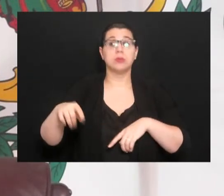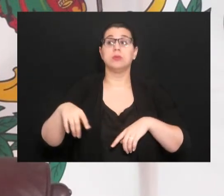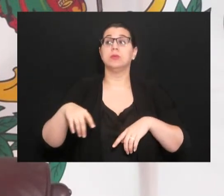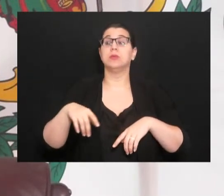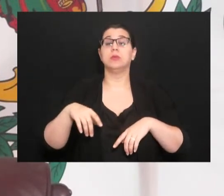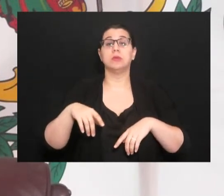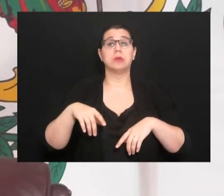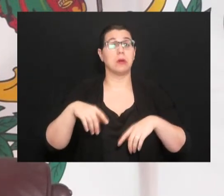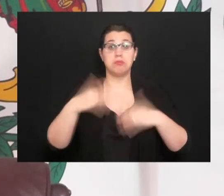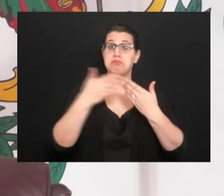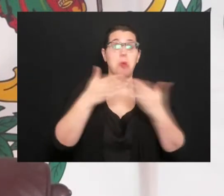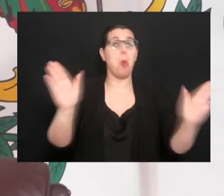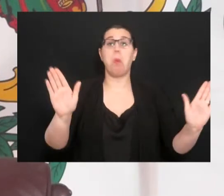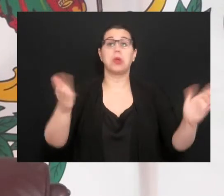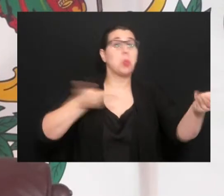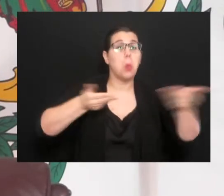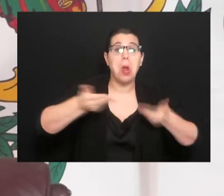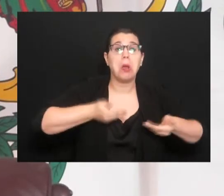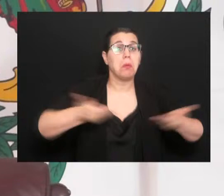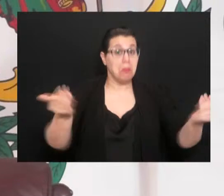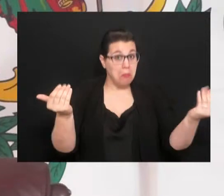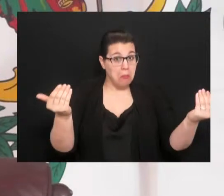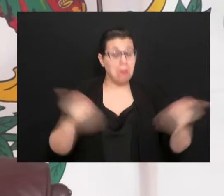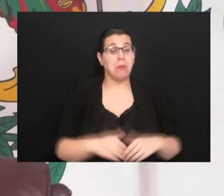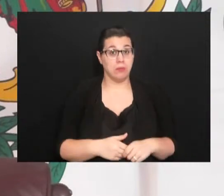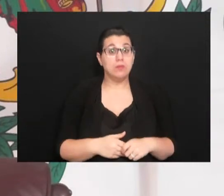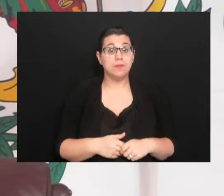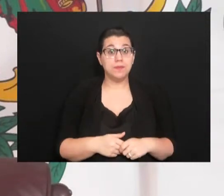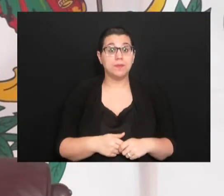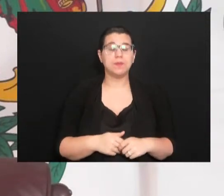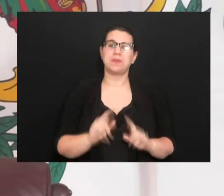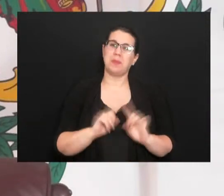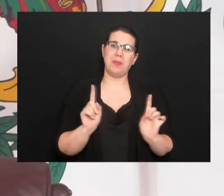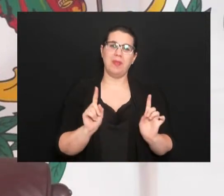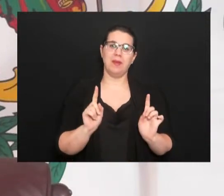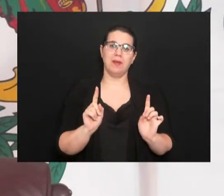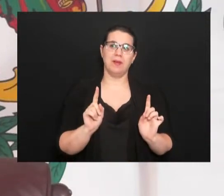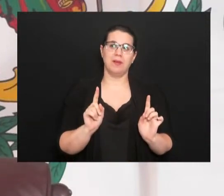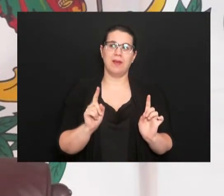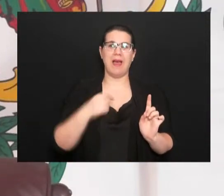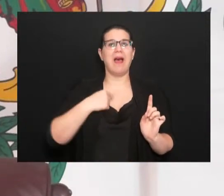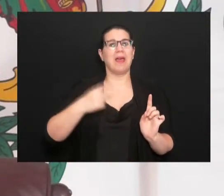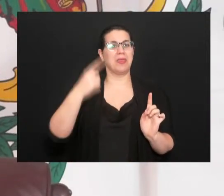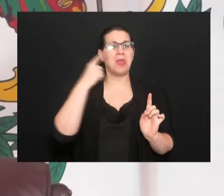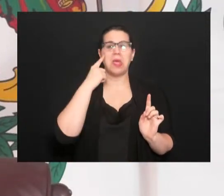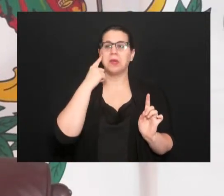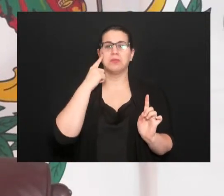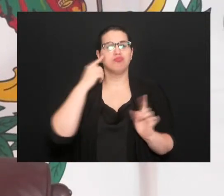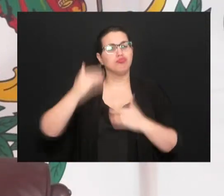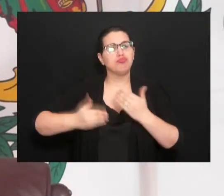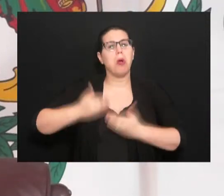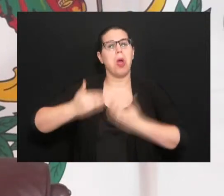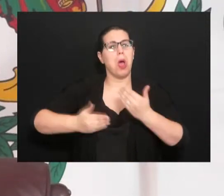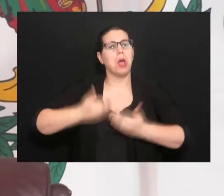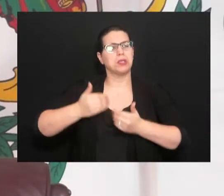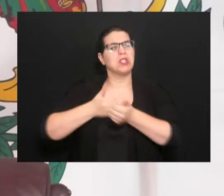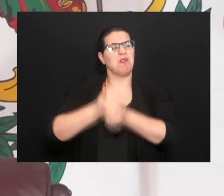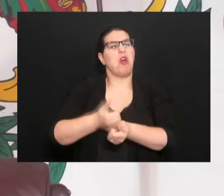absolutely opening our arms and welcoming. But I think the process is going all the right way right